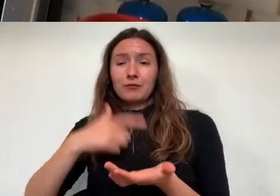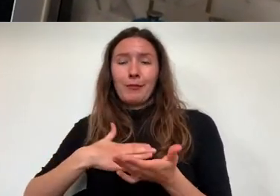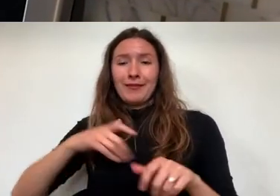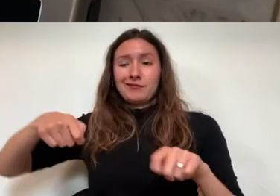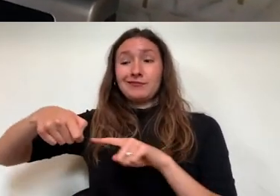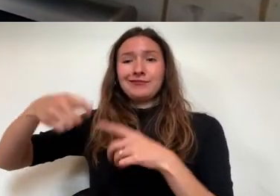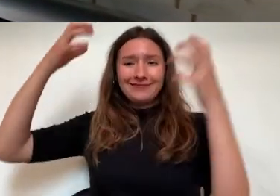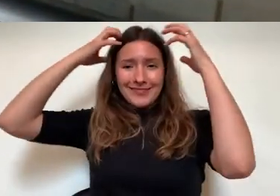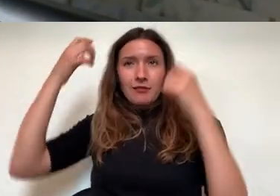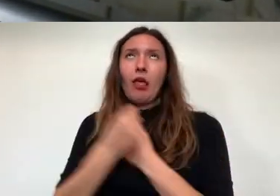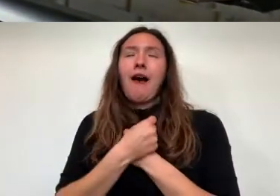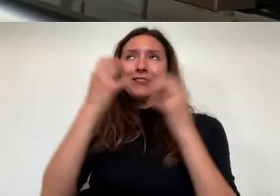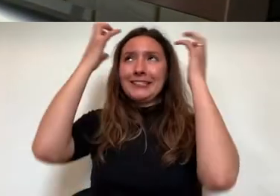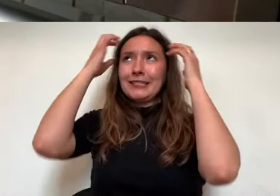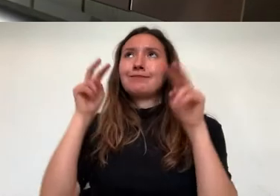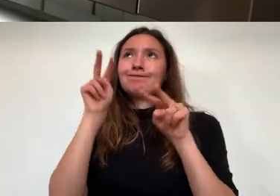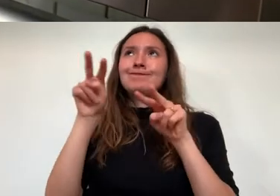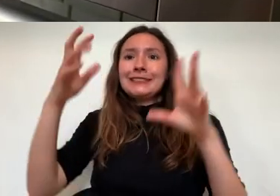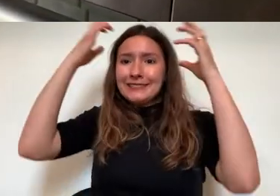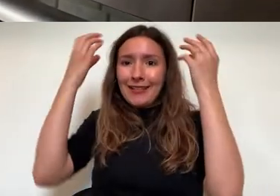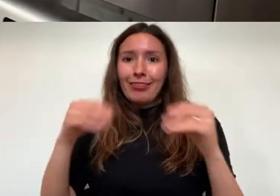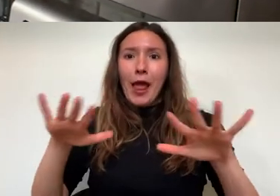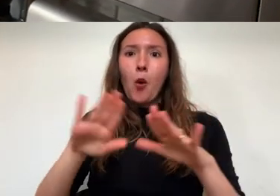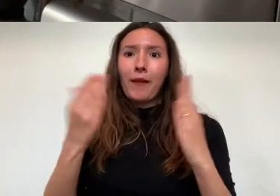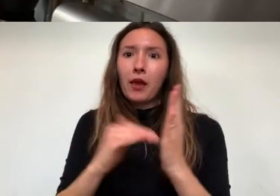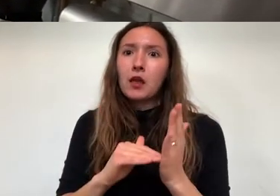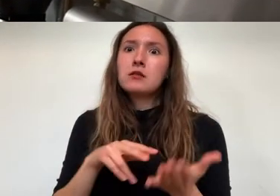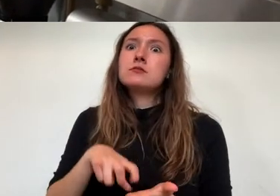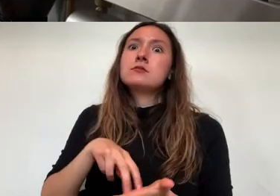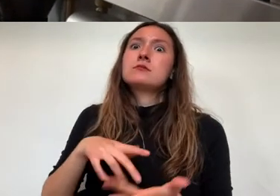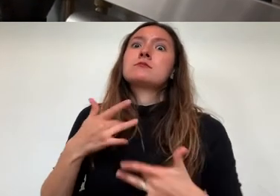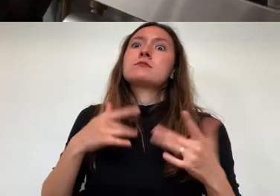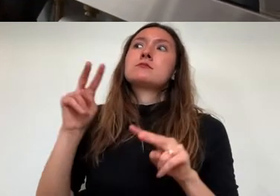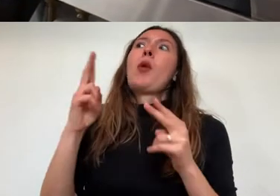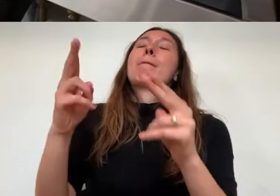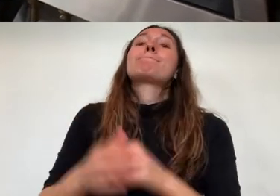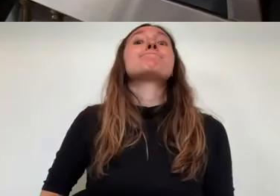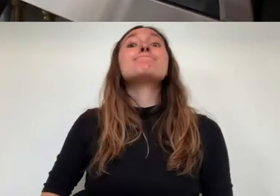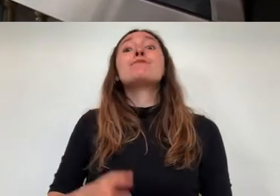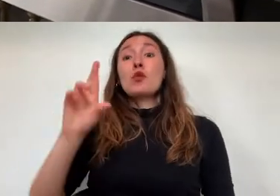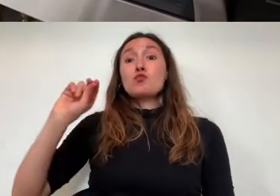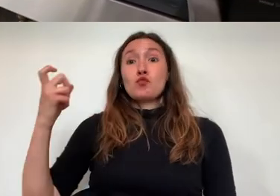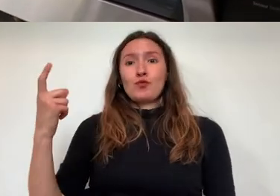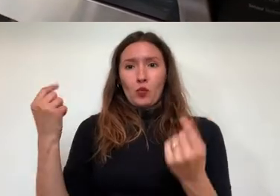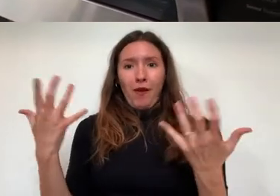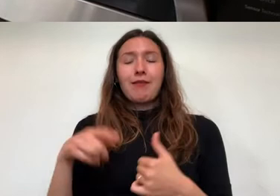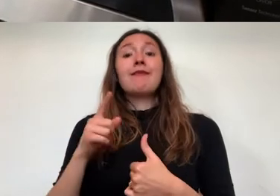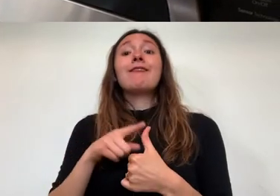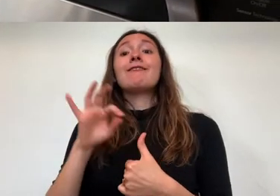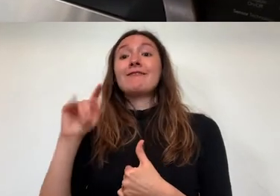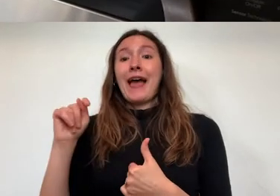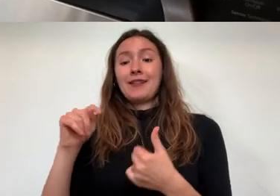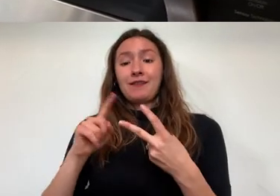So, you basically take fat and flour. Now, alone, I mean, I